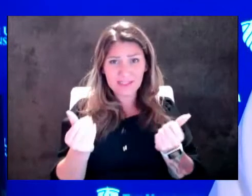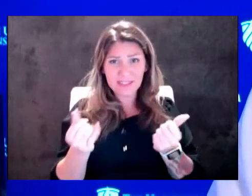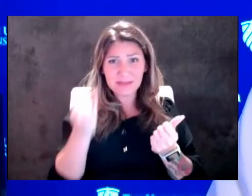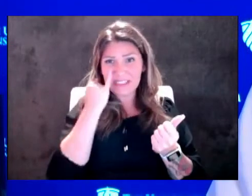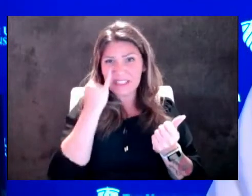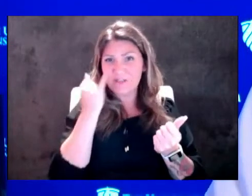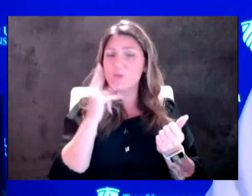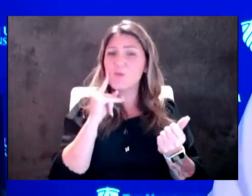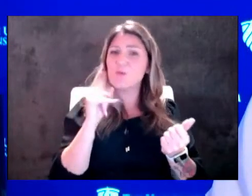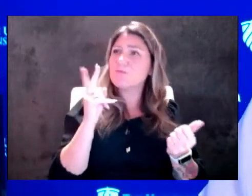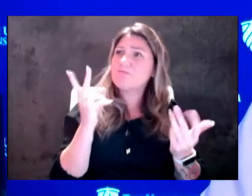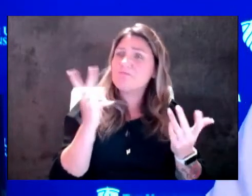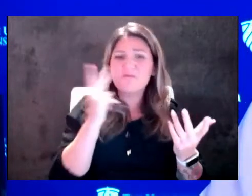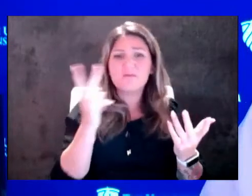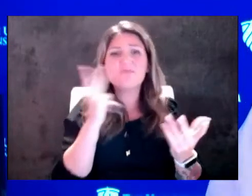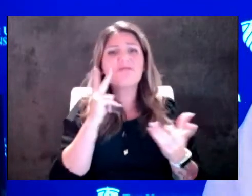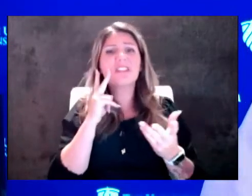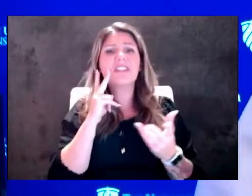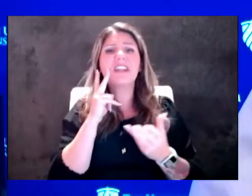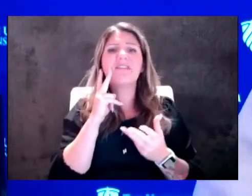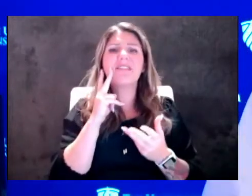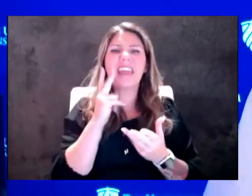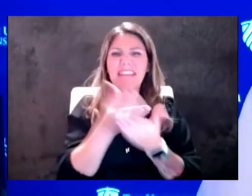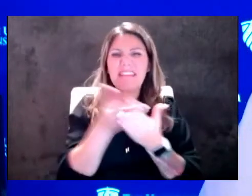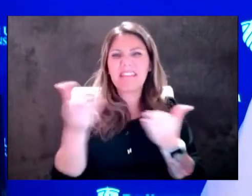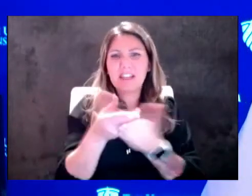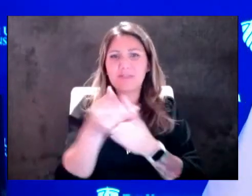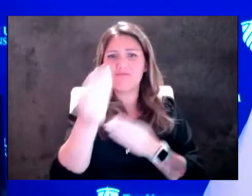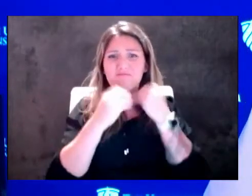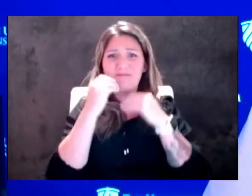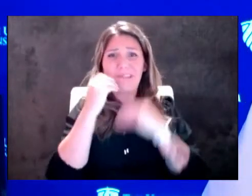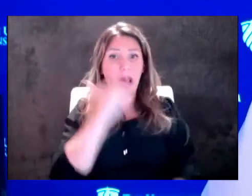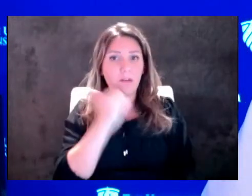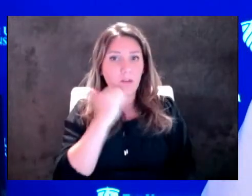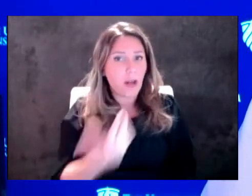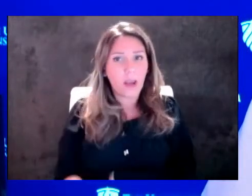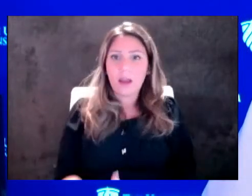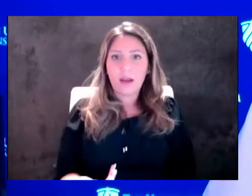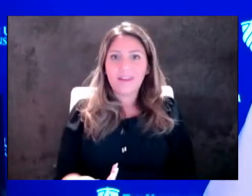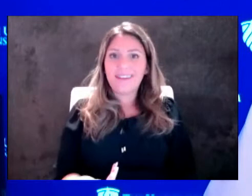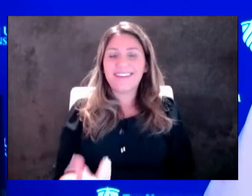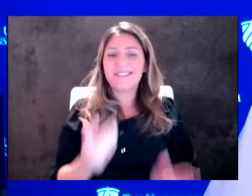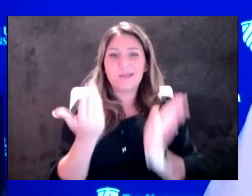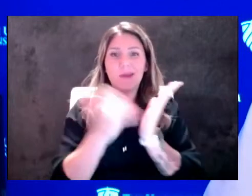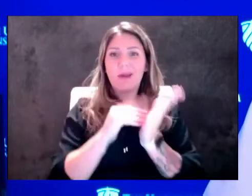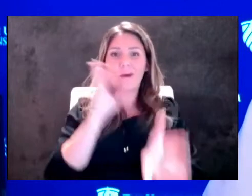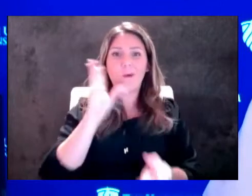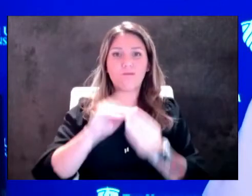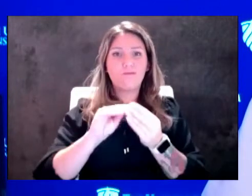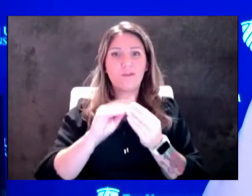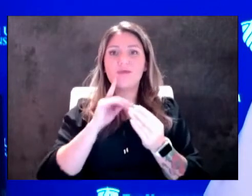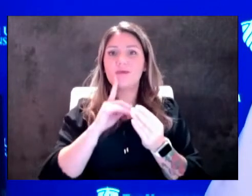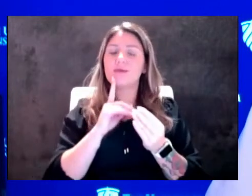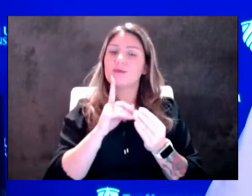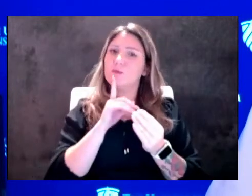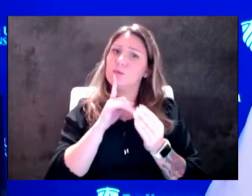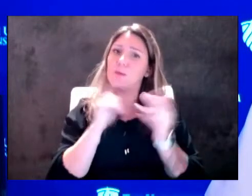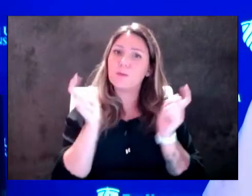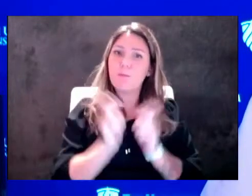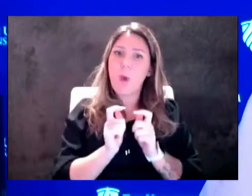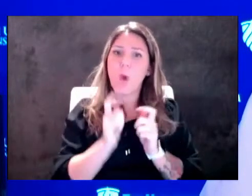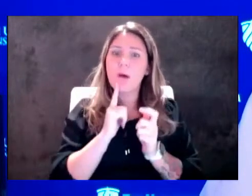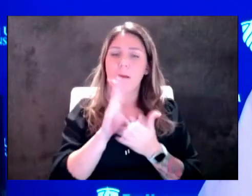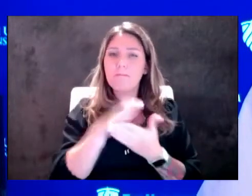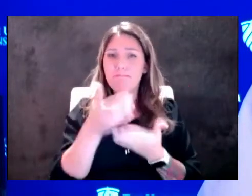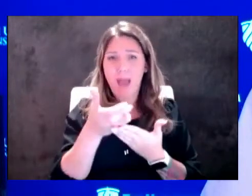the ingredients of things that you eat every day. So again, overall, just extremely small amounts of